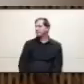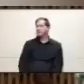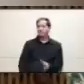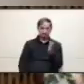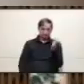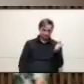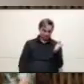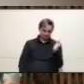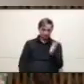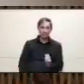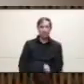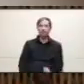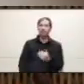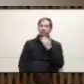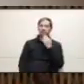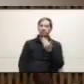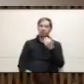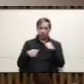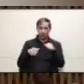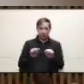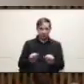Municipality? Thank you, Chair.